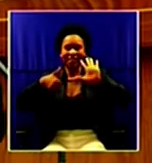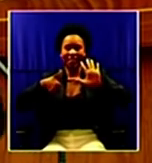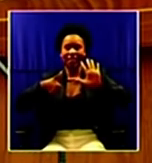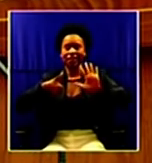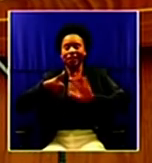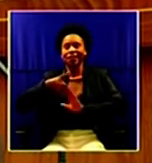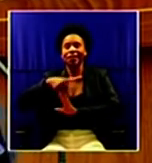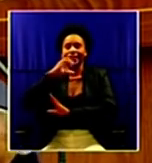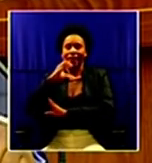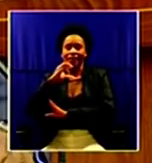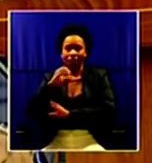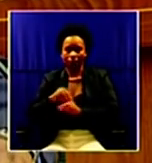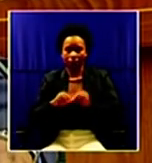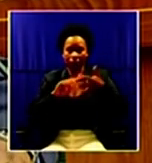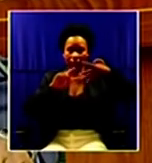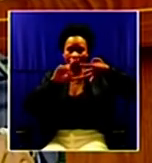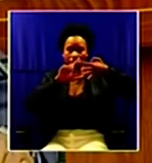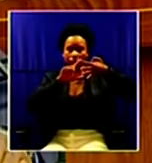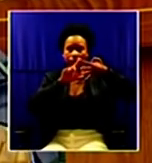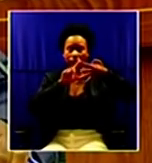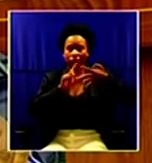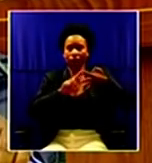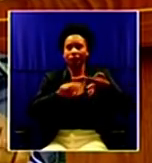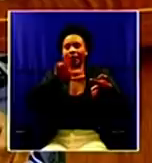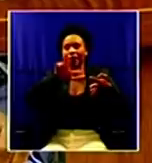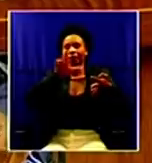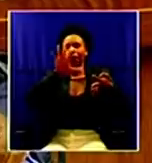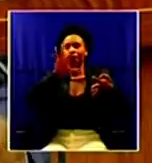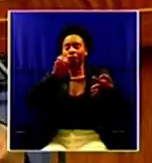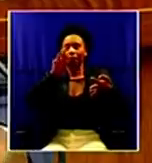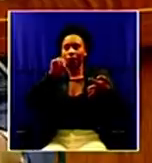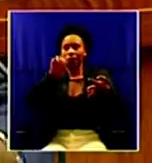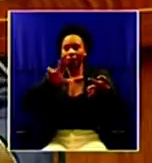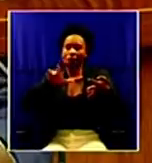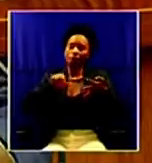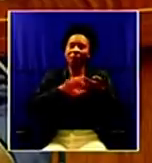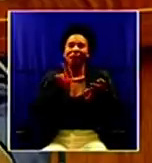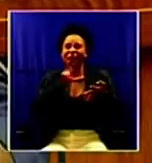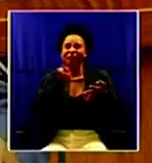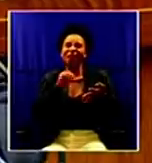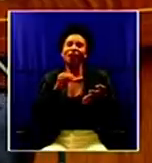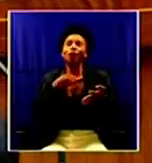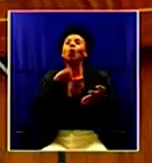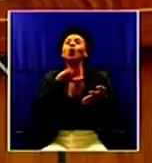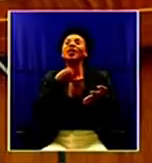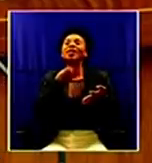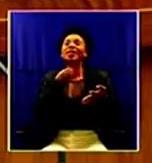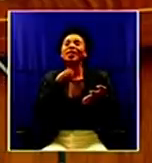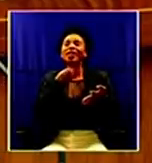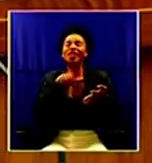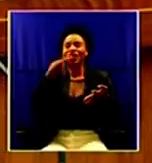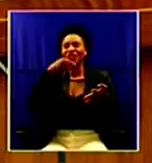Next, a bottle of 750 milliliter spirits, including whiskey, gin or